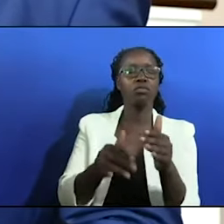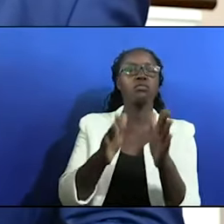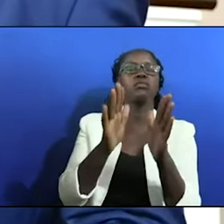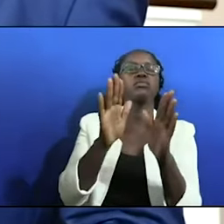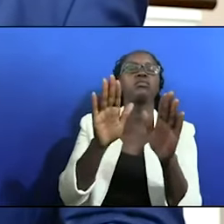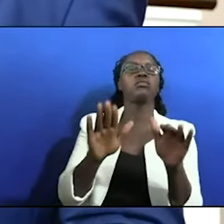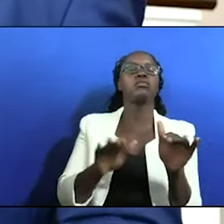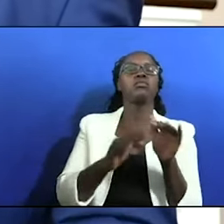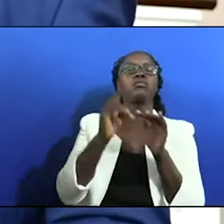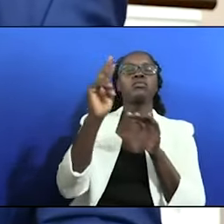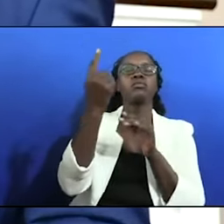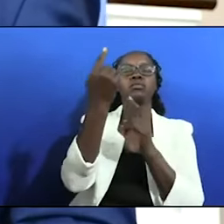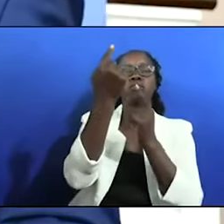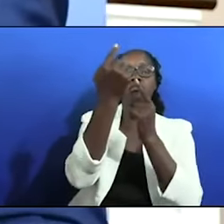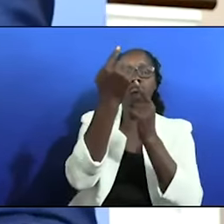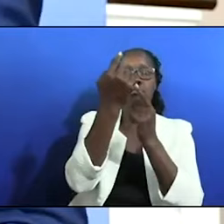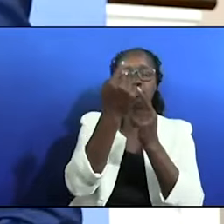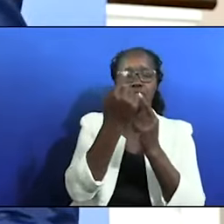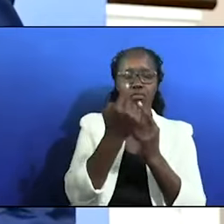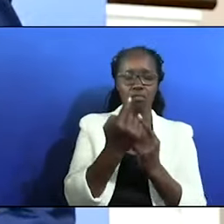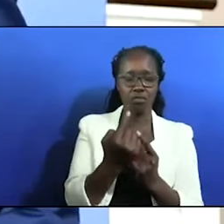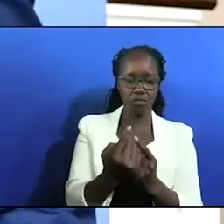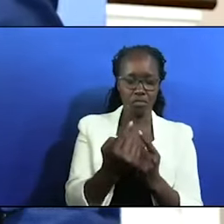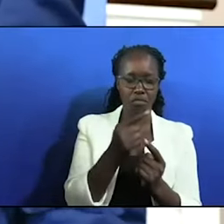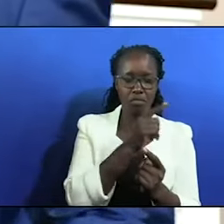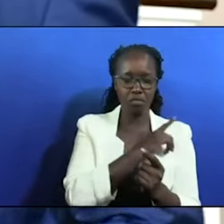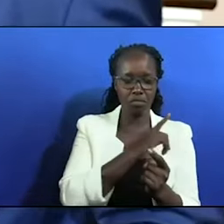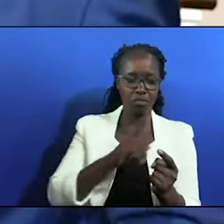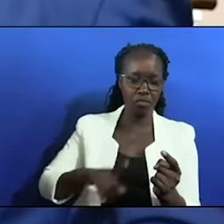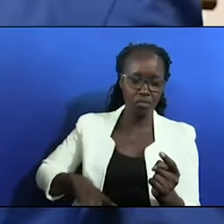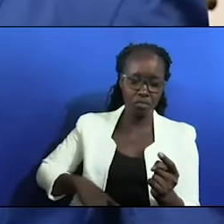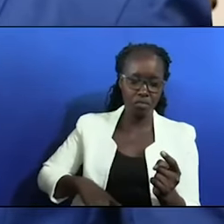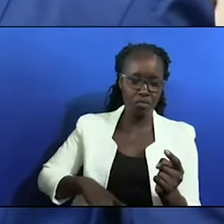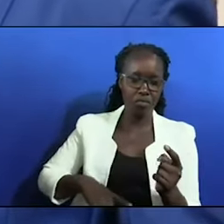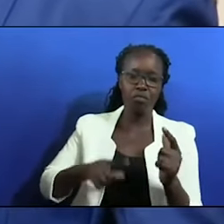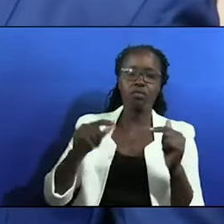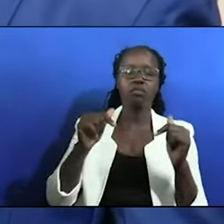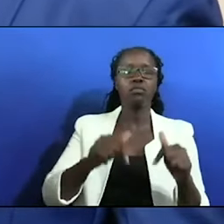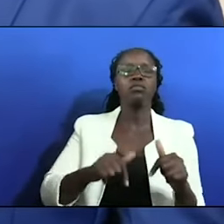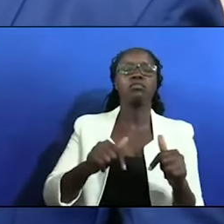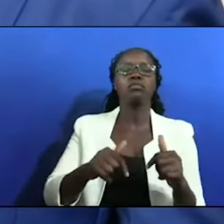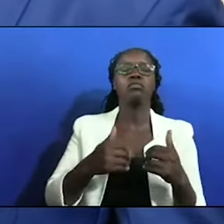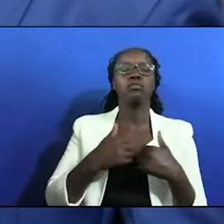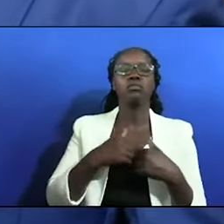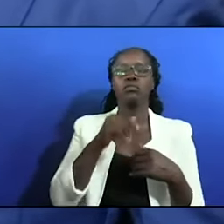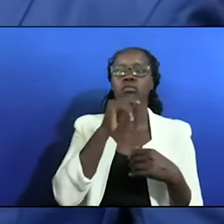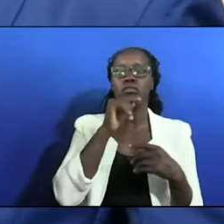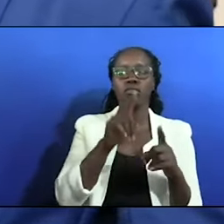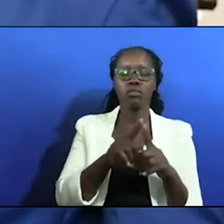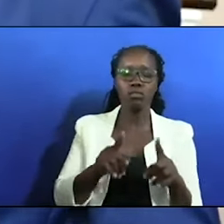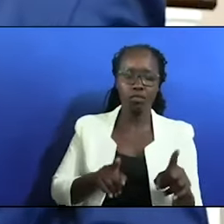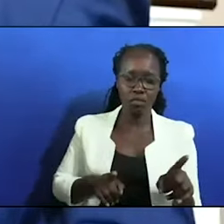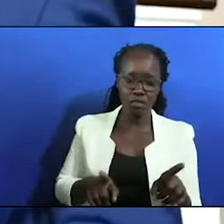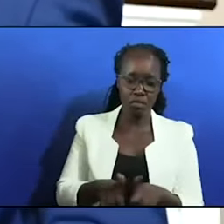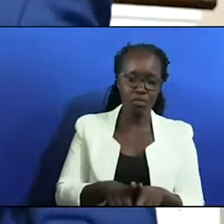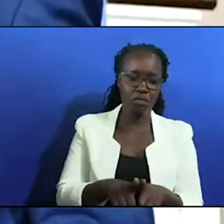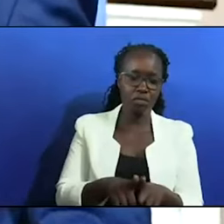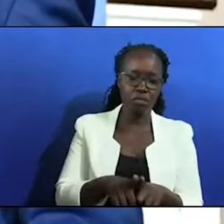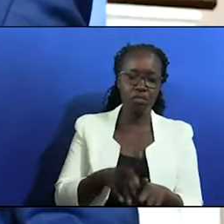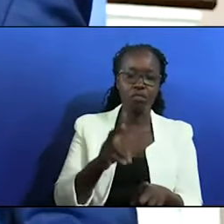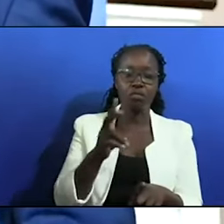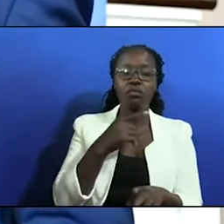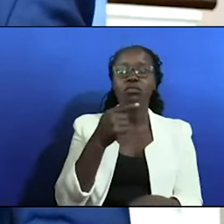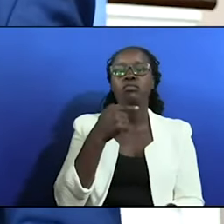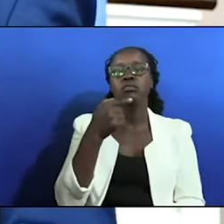wait for your second coming. Lord, today we have our brothers and sisters who